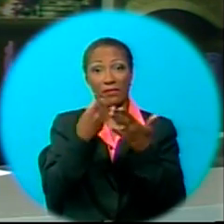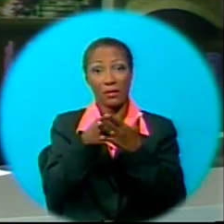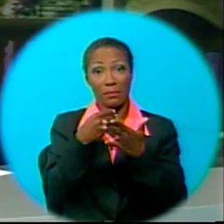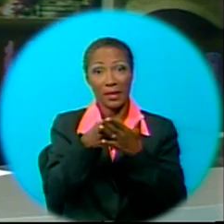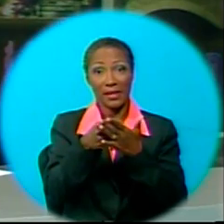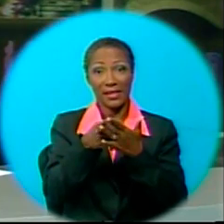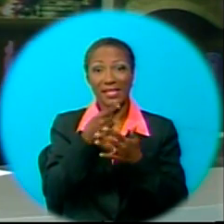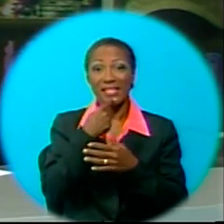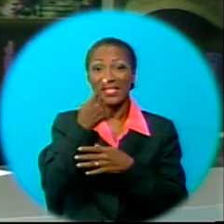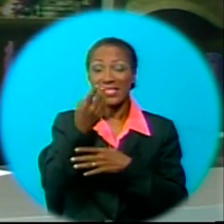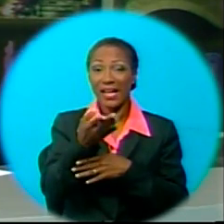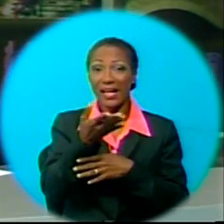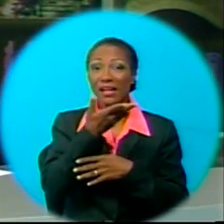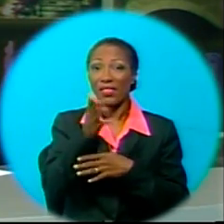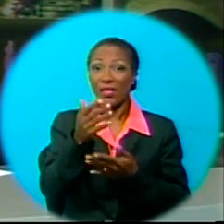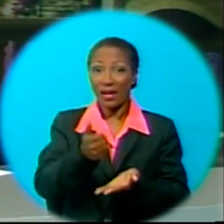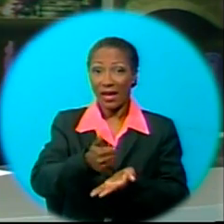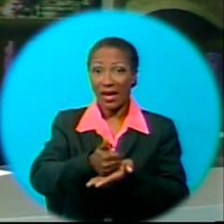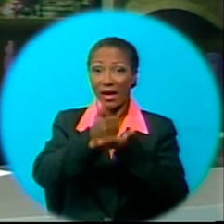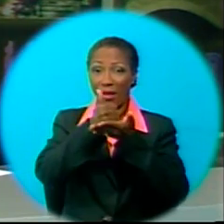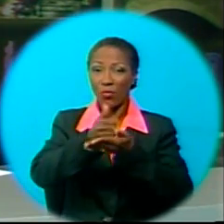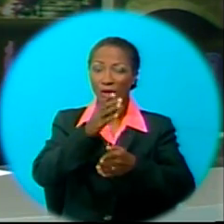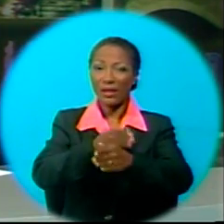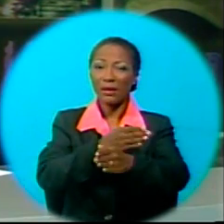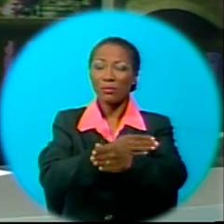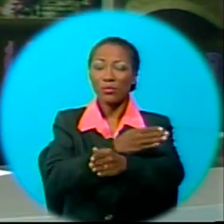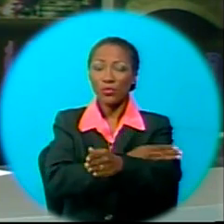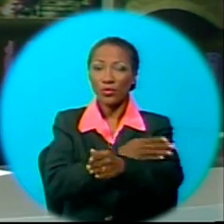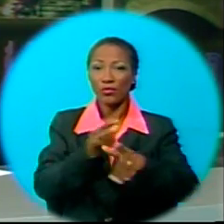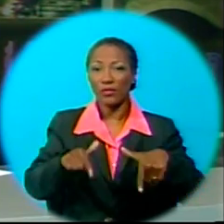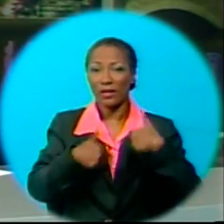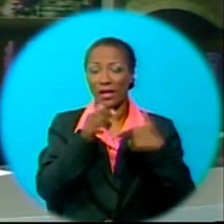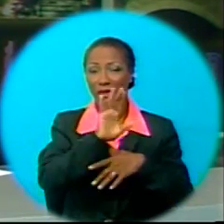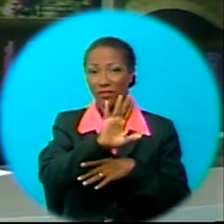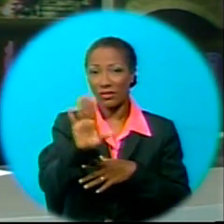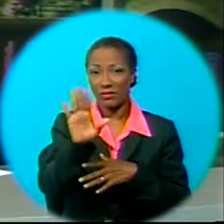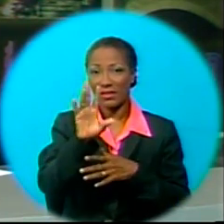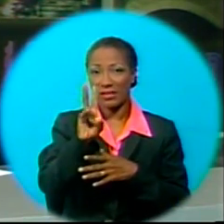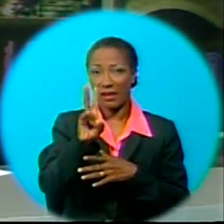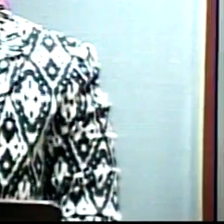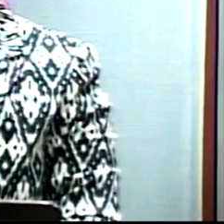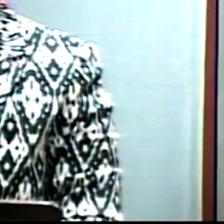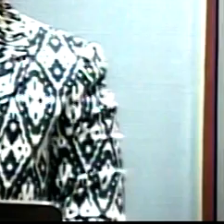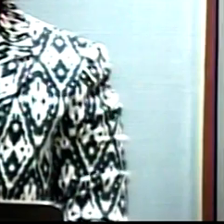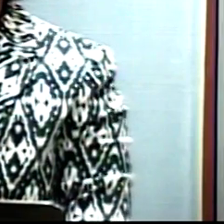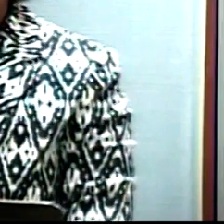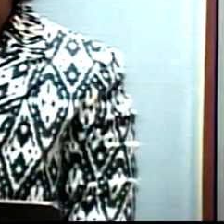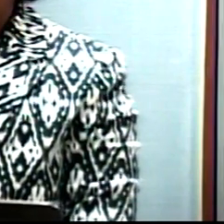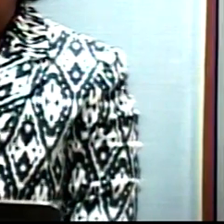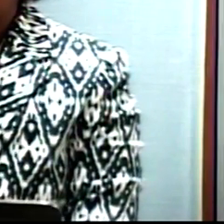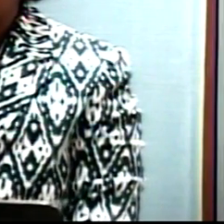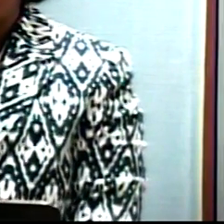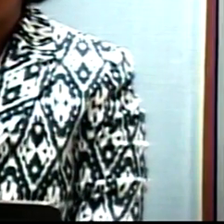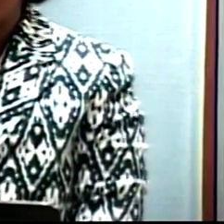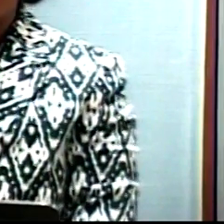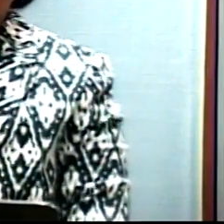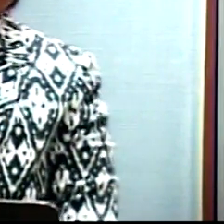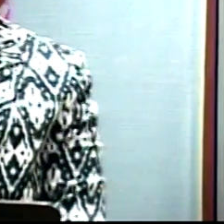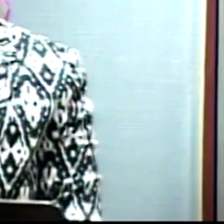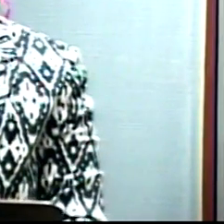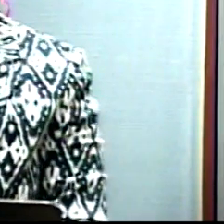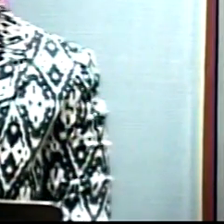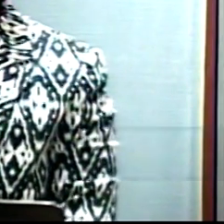their philanthropic effort will help enhance the lives of the recipients. Your philanthropy has expanded